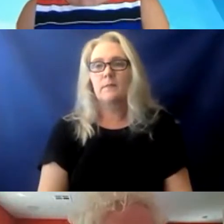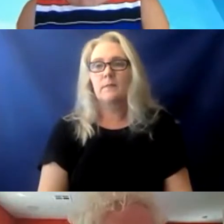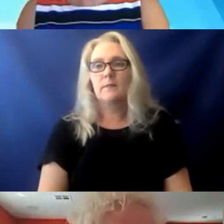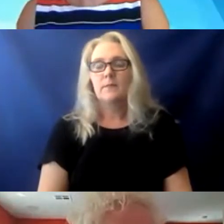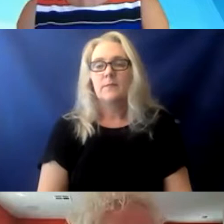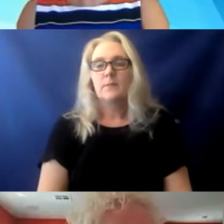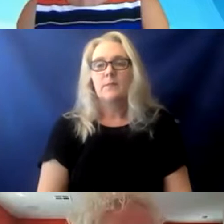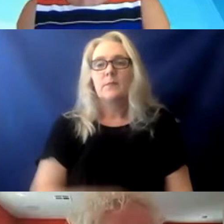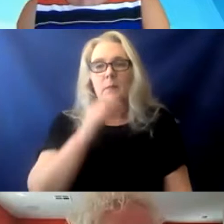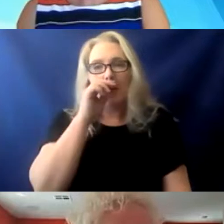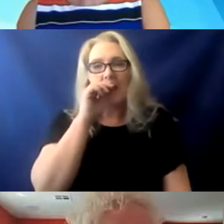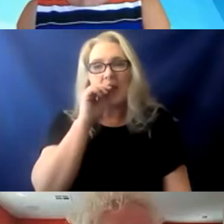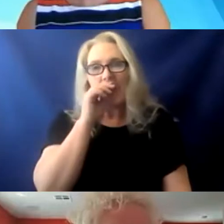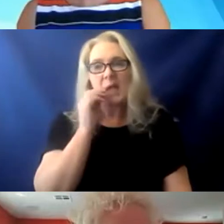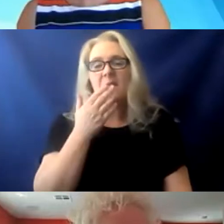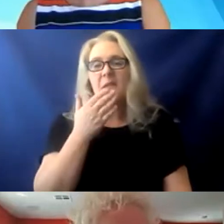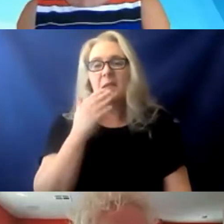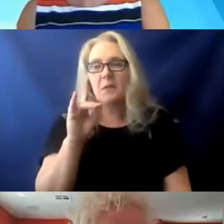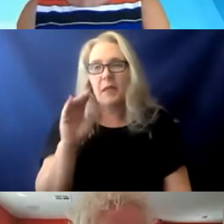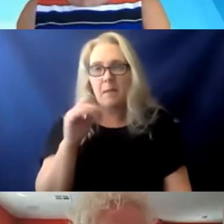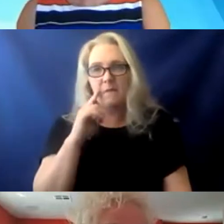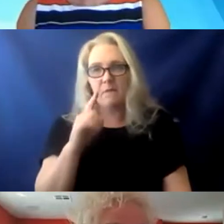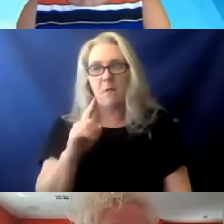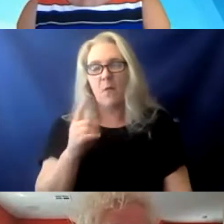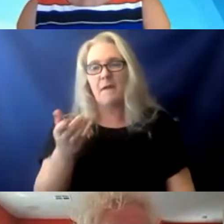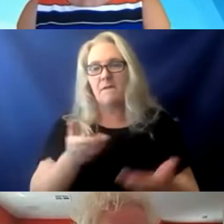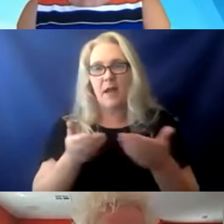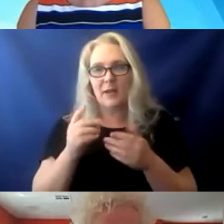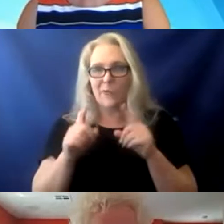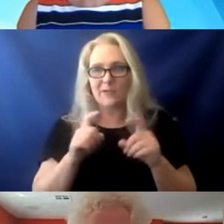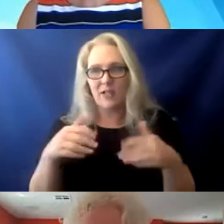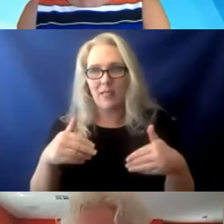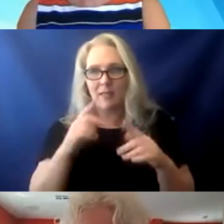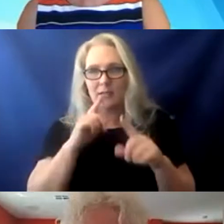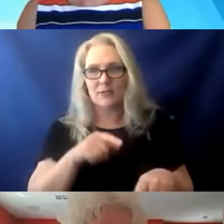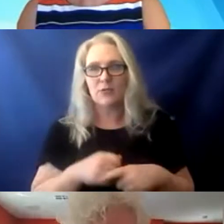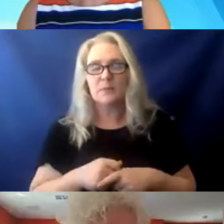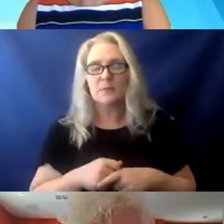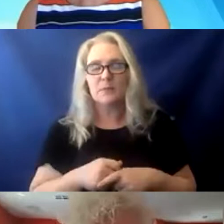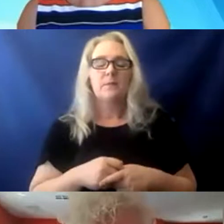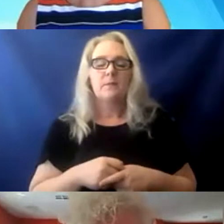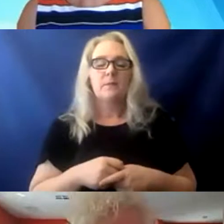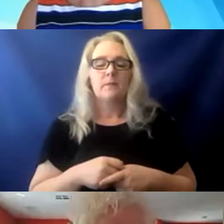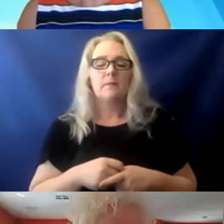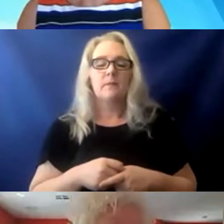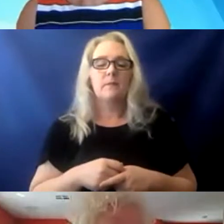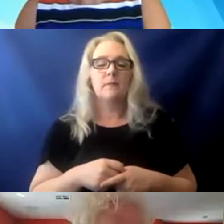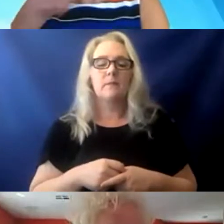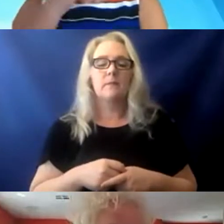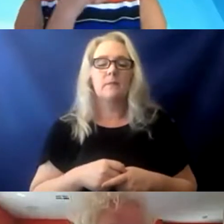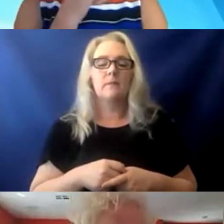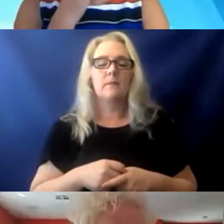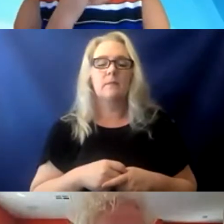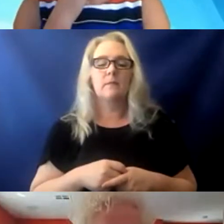answered. But one thing, I understand the strategic overlay of the executive order, the master plan for aging being rolled out